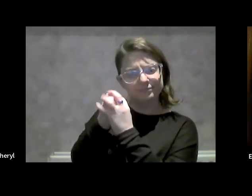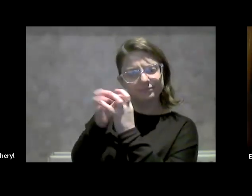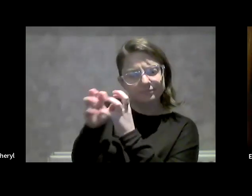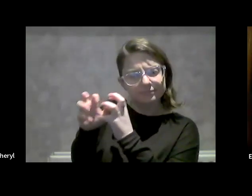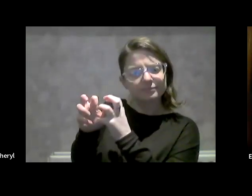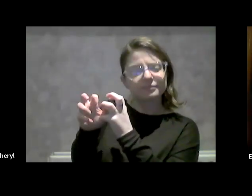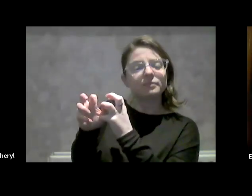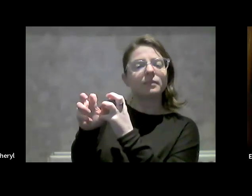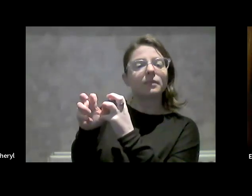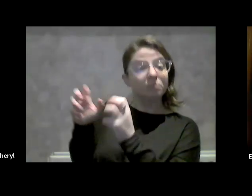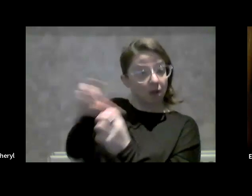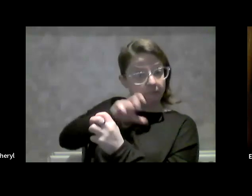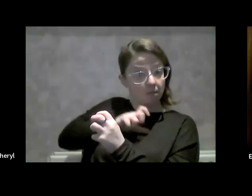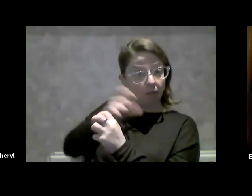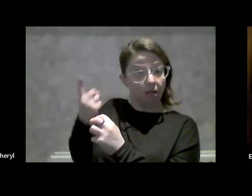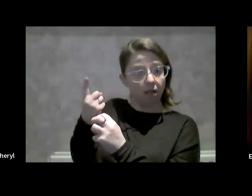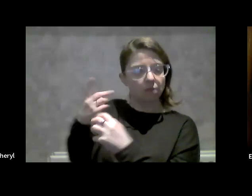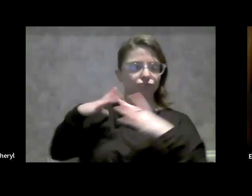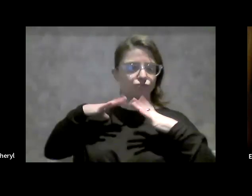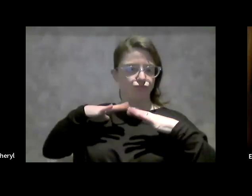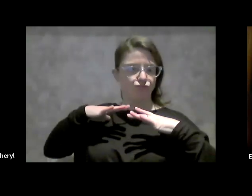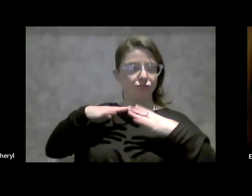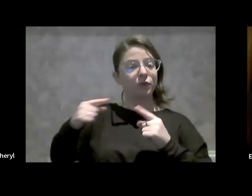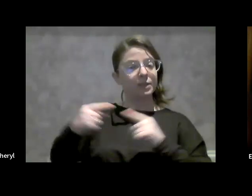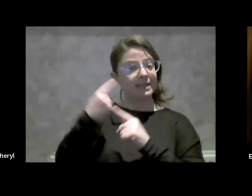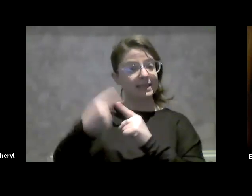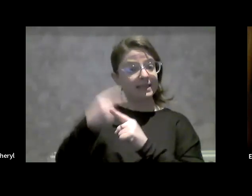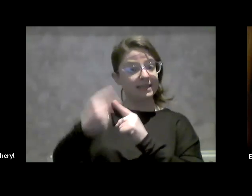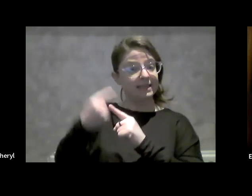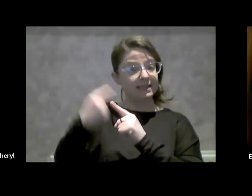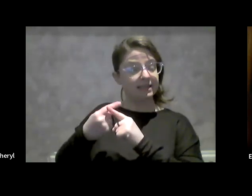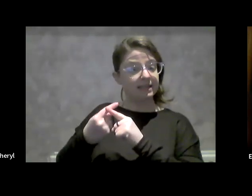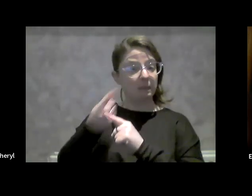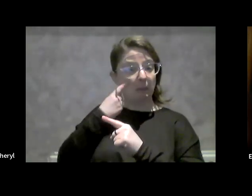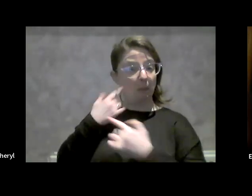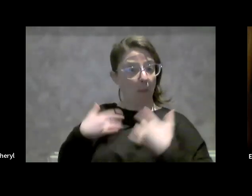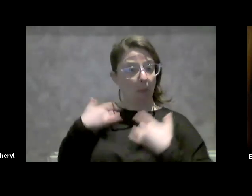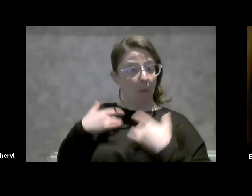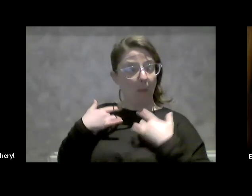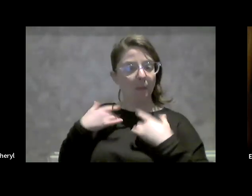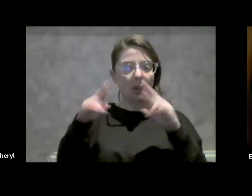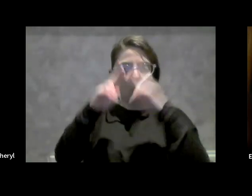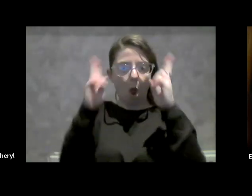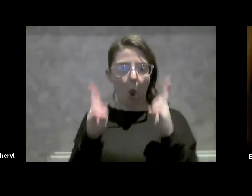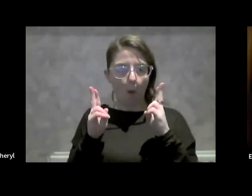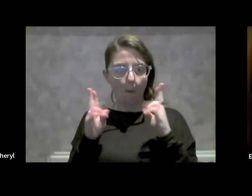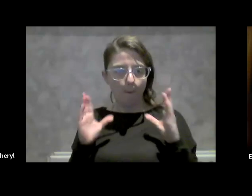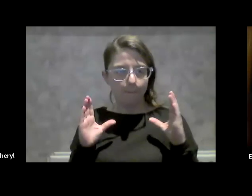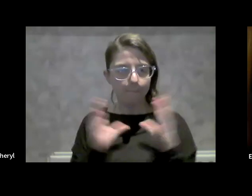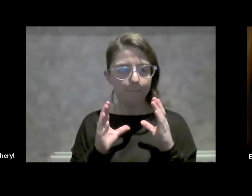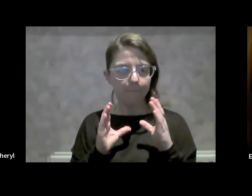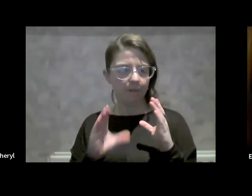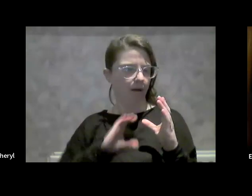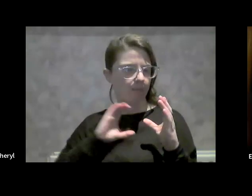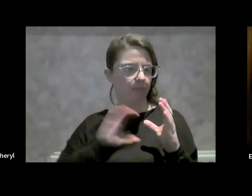lives comfortably, resting enough to take up knitting for the first time in years, her home fitting snugly around her, as solid as her